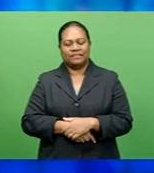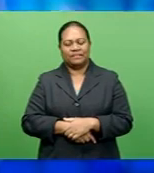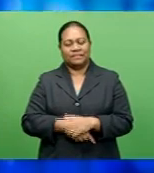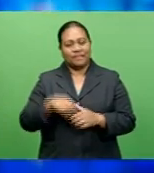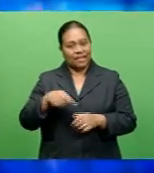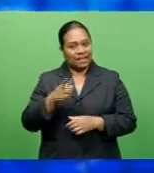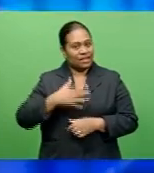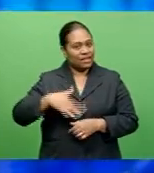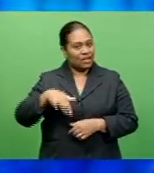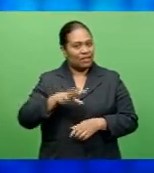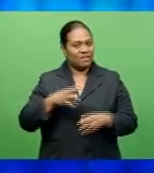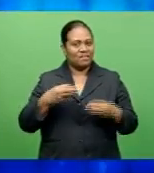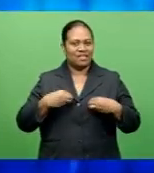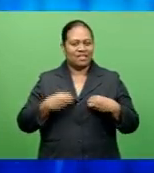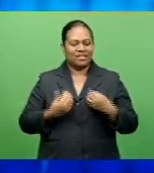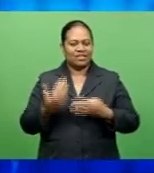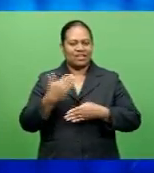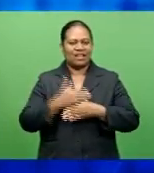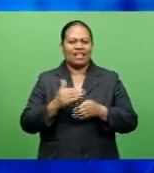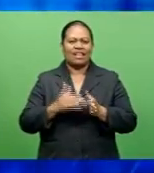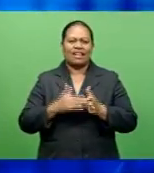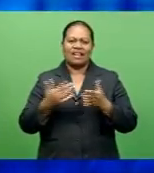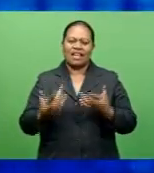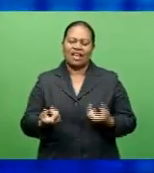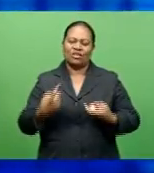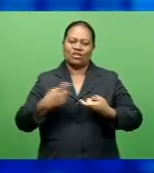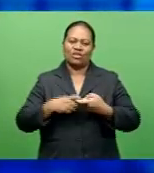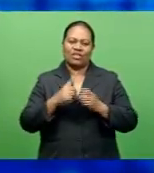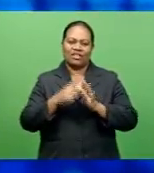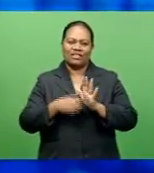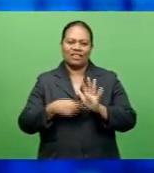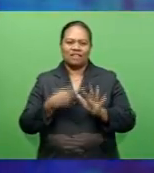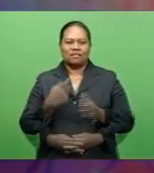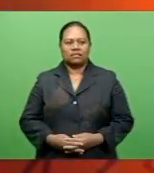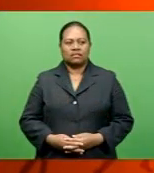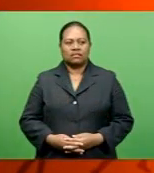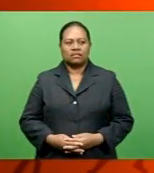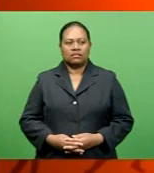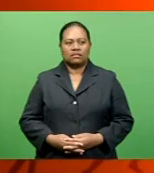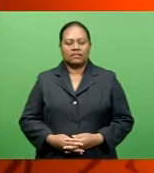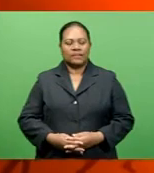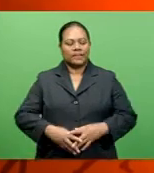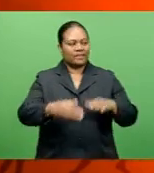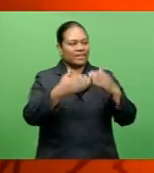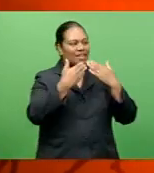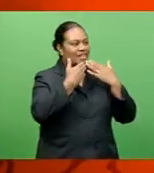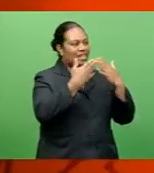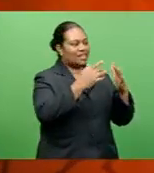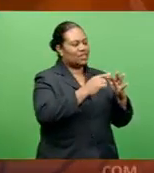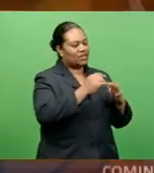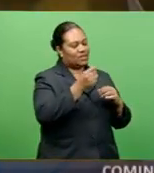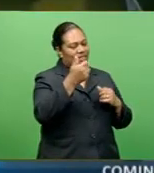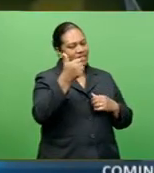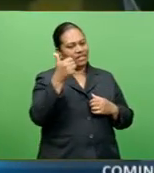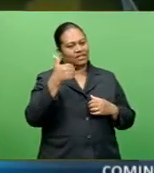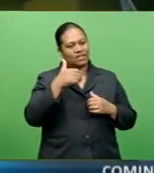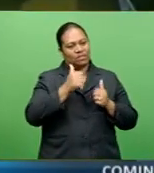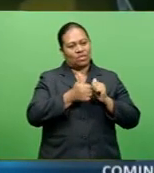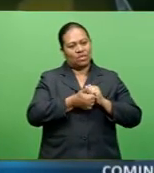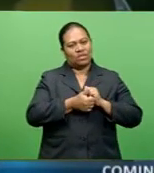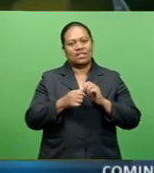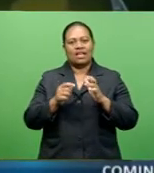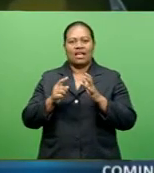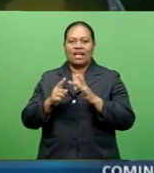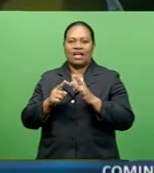And that's it from Business Tonight. We now join Jamie with the latest in sports. Thank you and good evening. Ahead in sports,